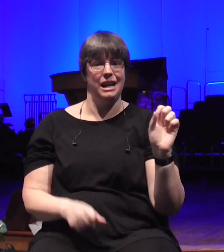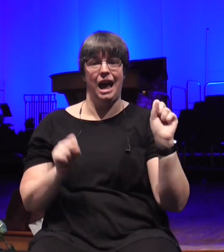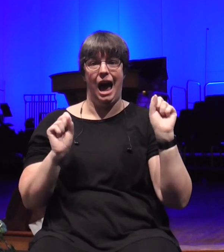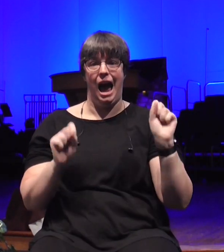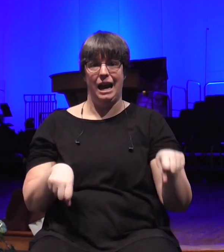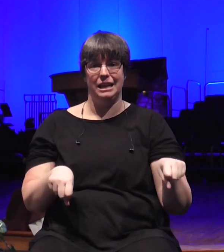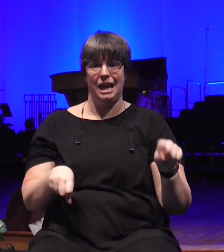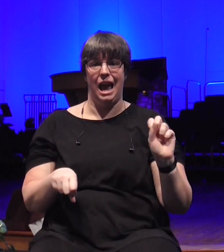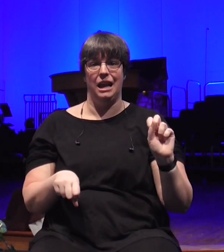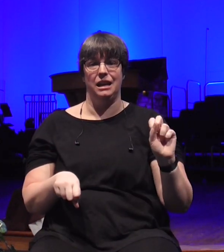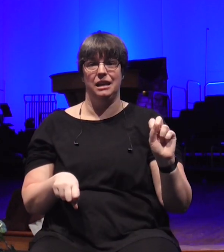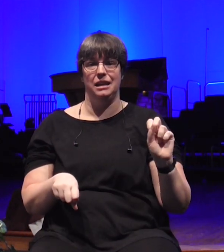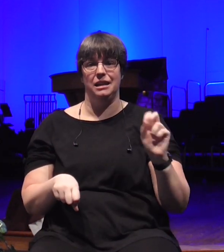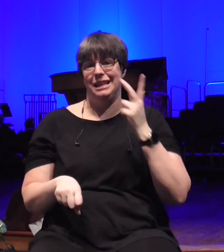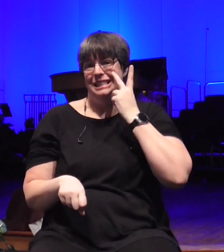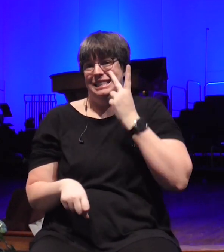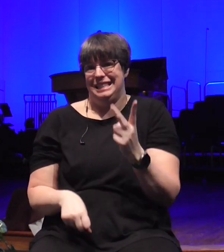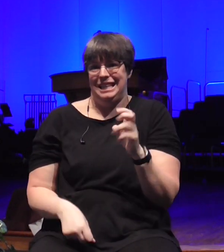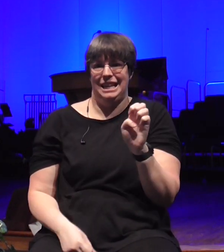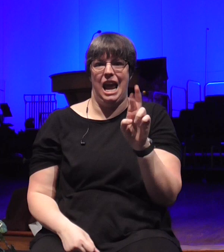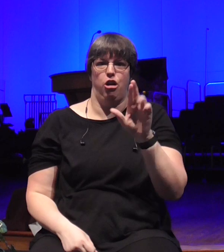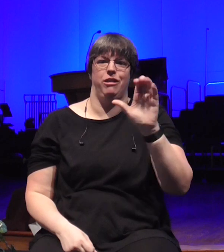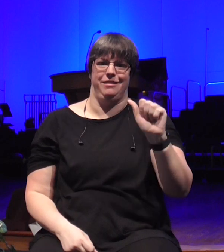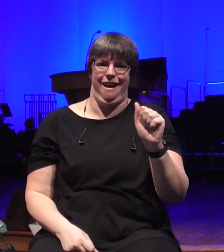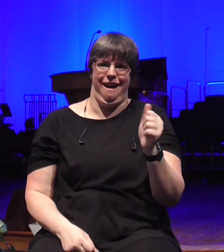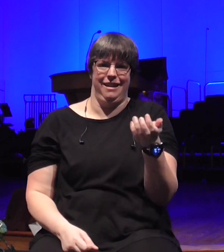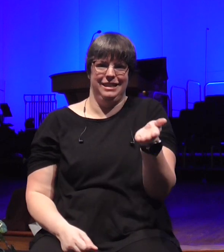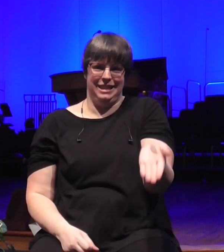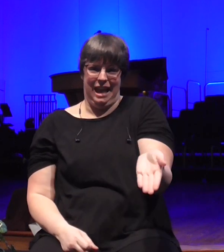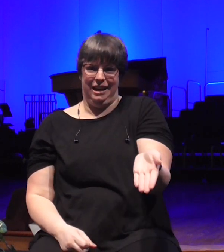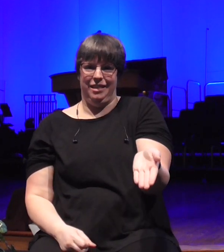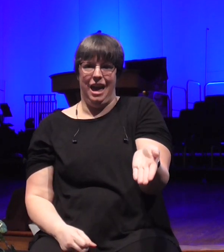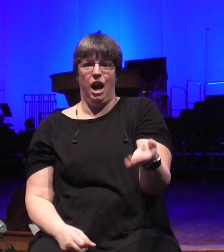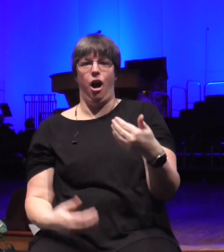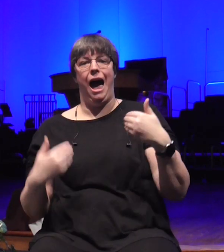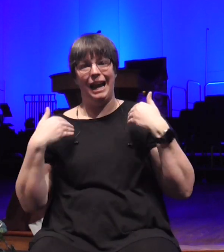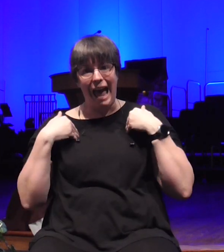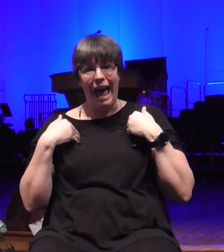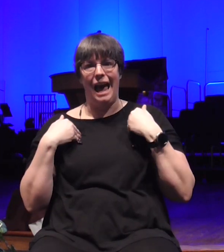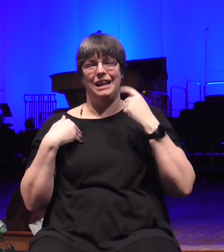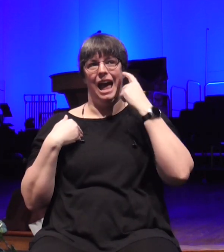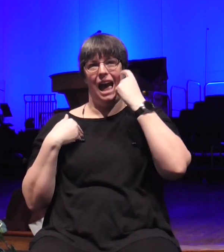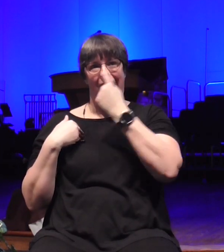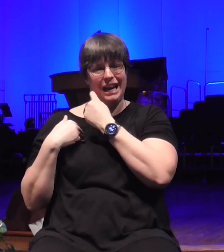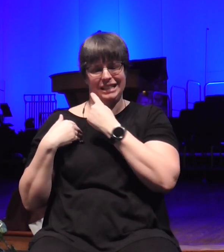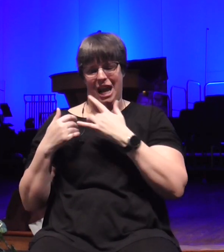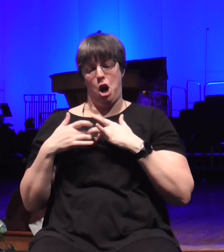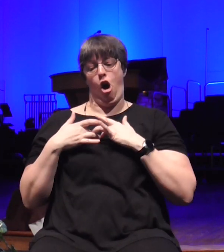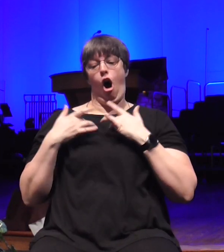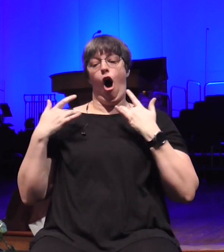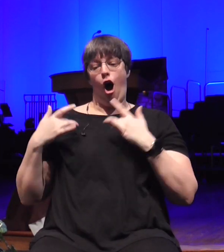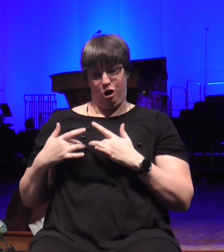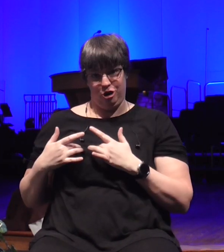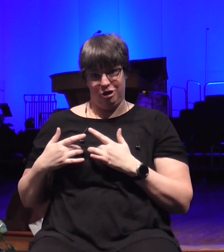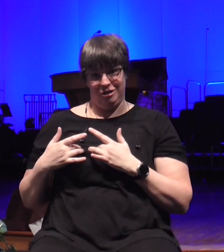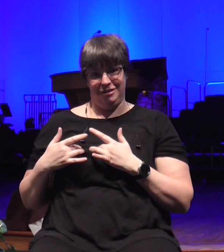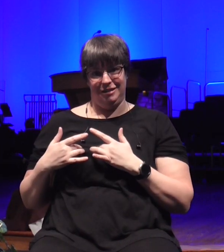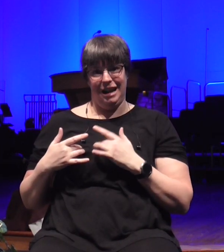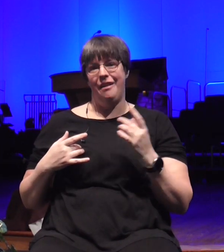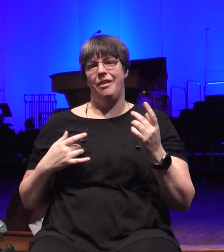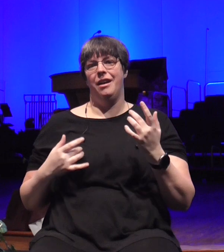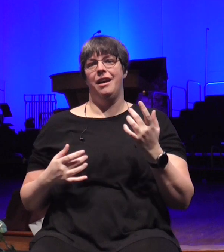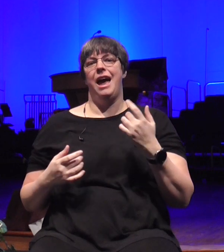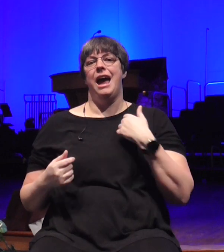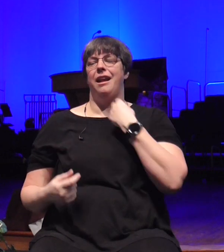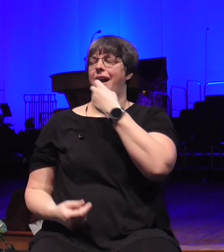could turn around and I could see Erica there. And I had eyes to see and a heart to feel that something was different